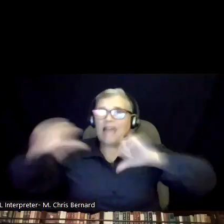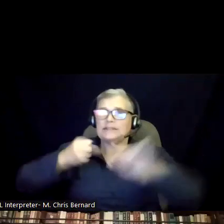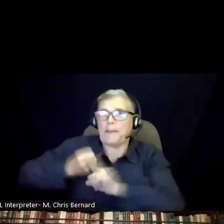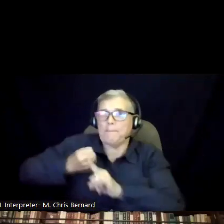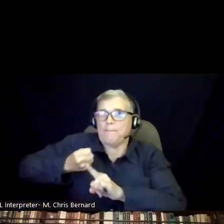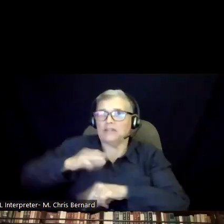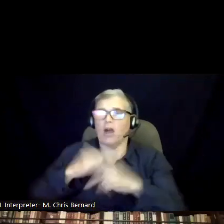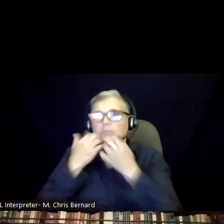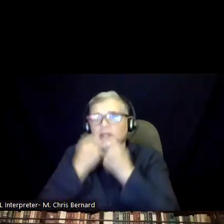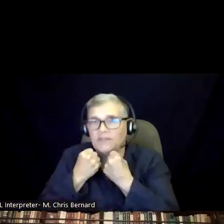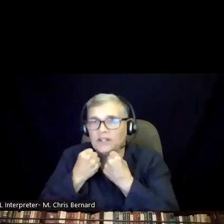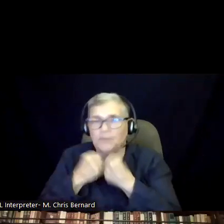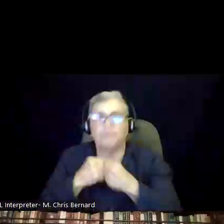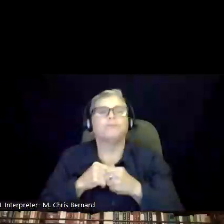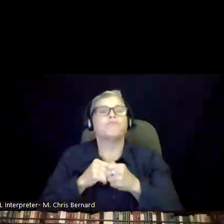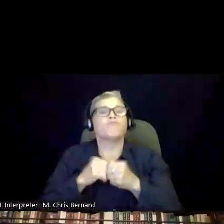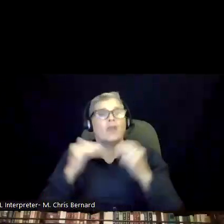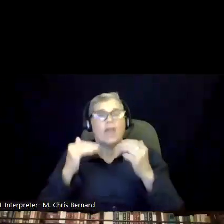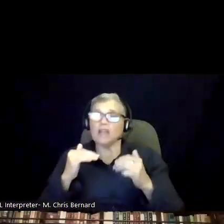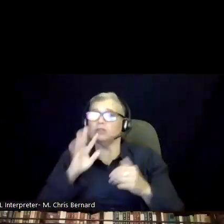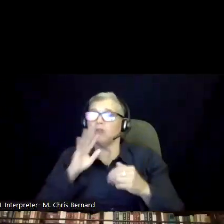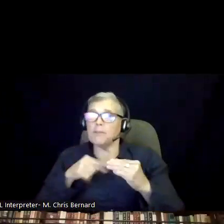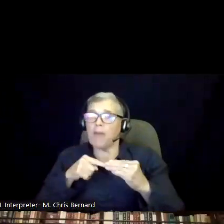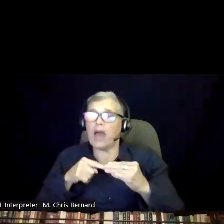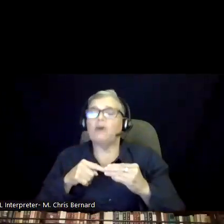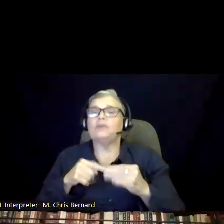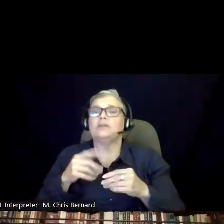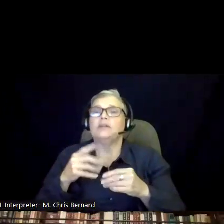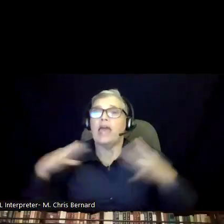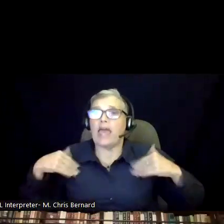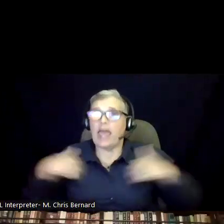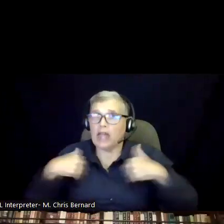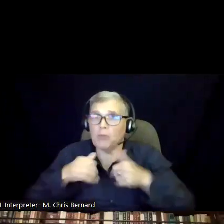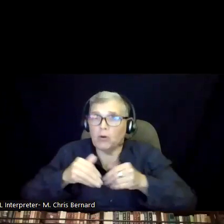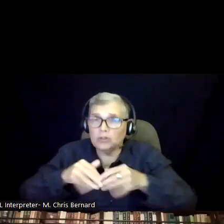that history of wildlife restoration and conservation,